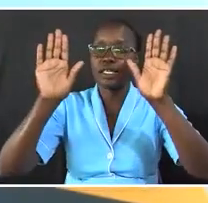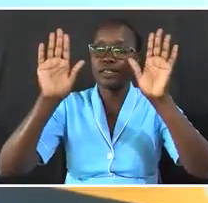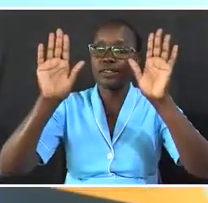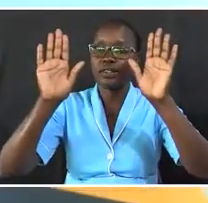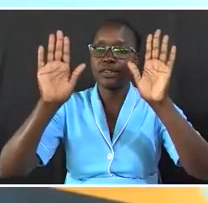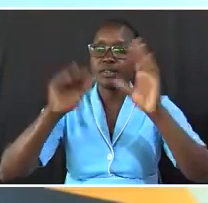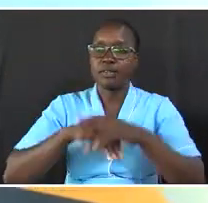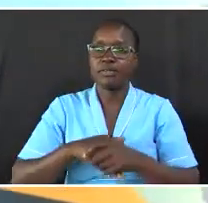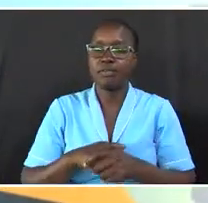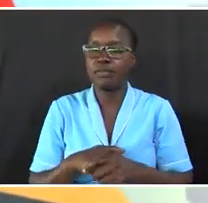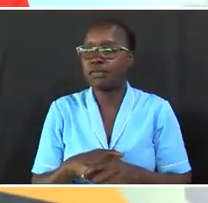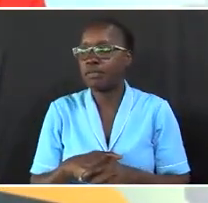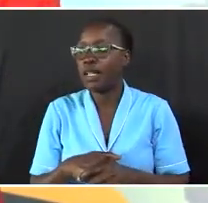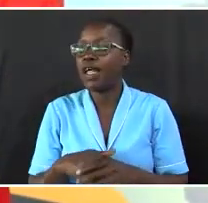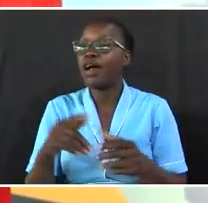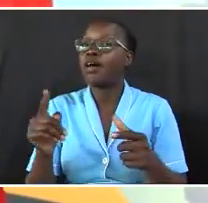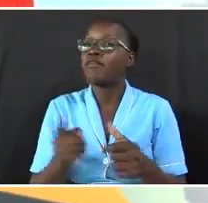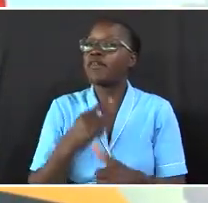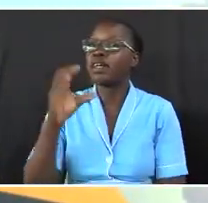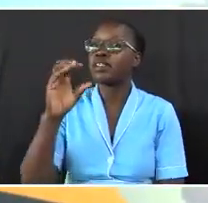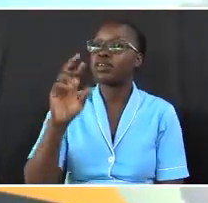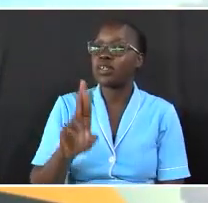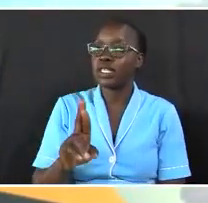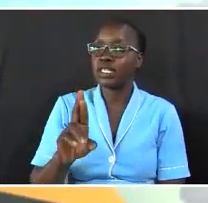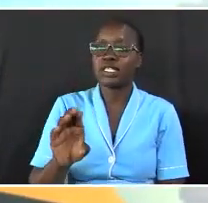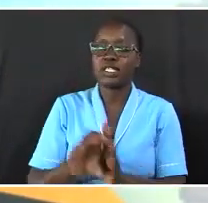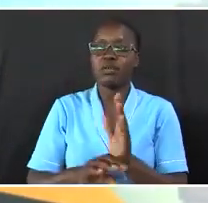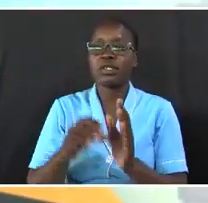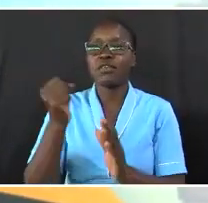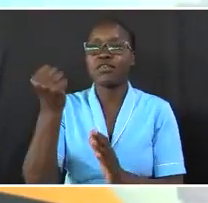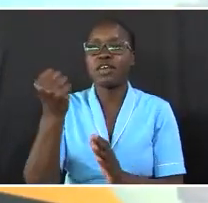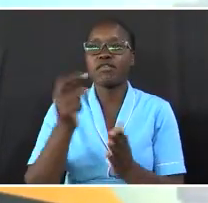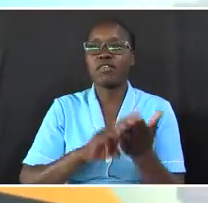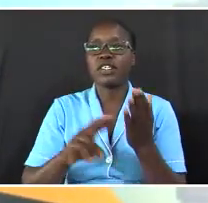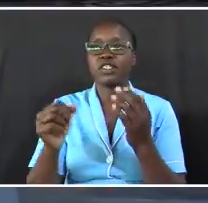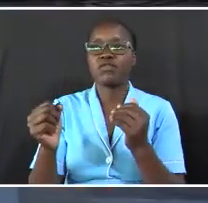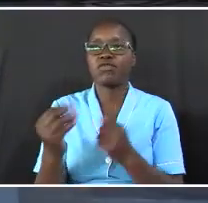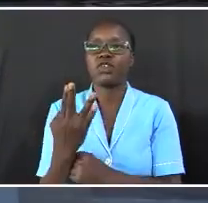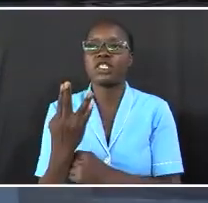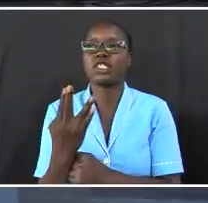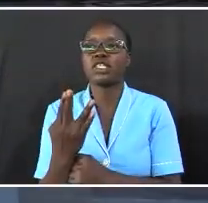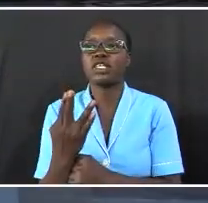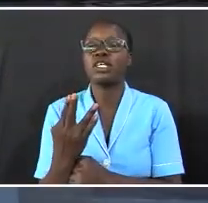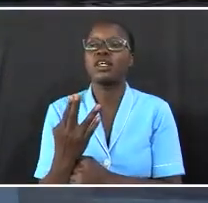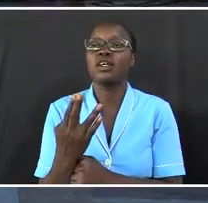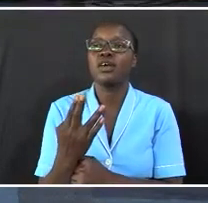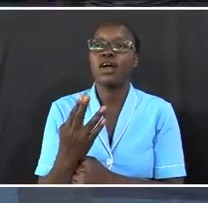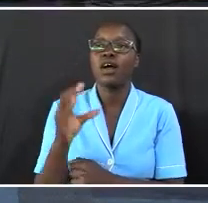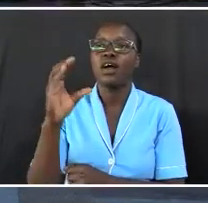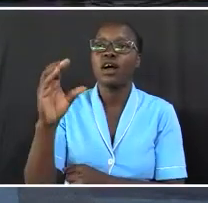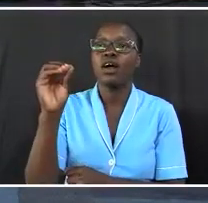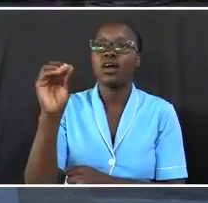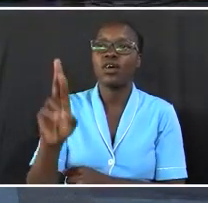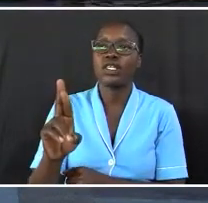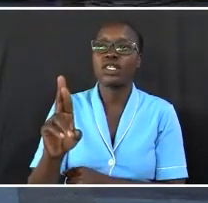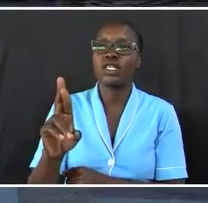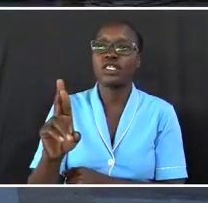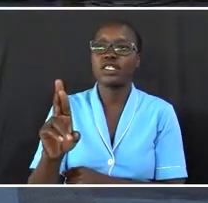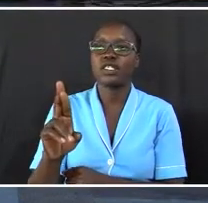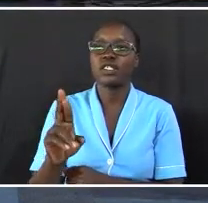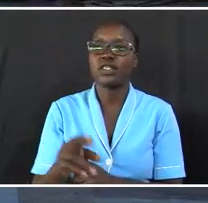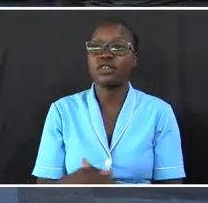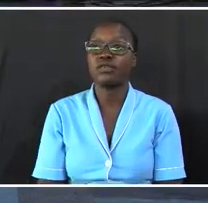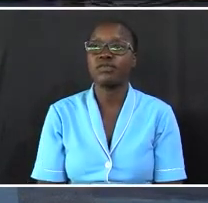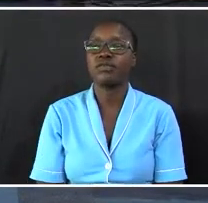Surrender. 1 Corinthians chapter 5 and verse 14. It's one of the verses that was read by our